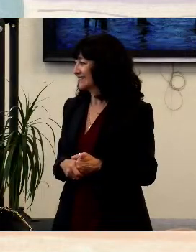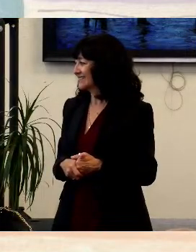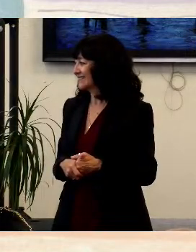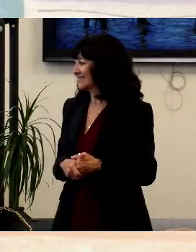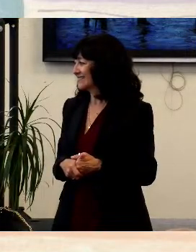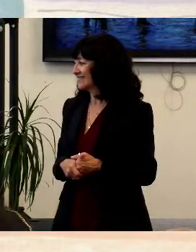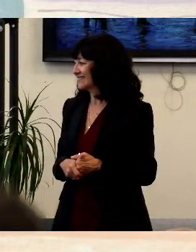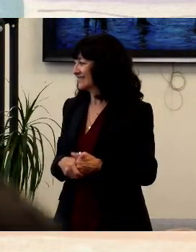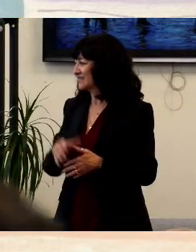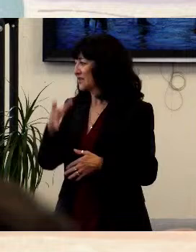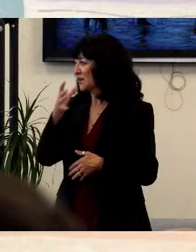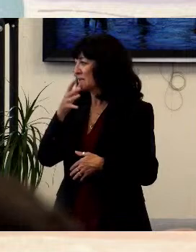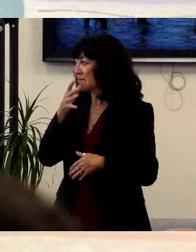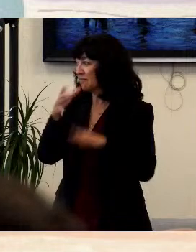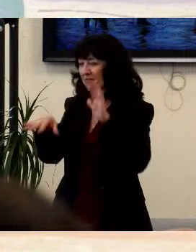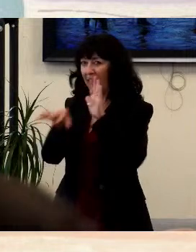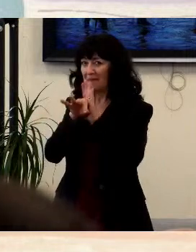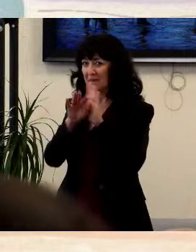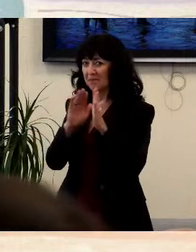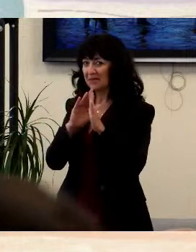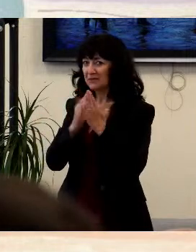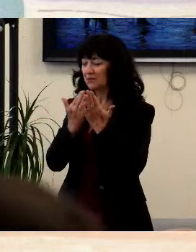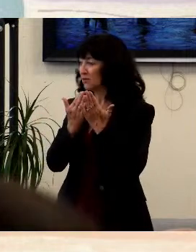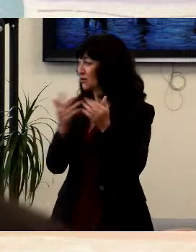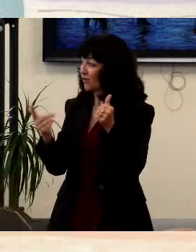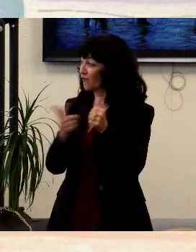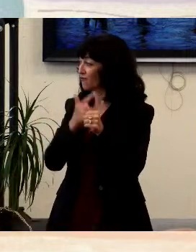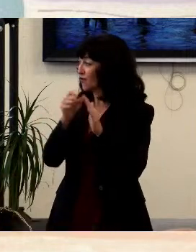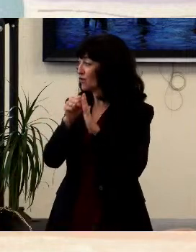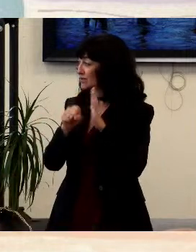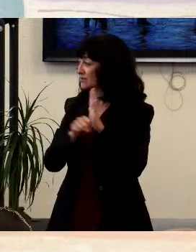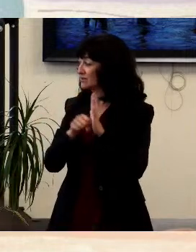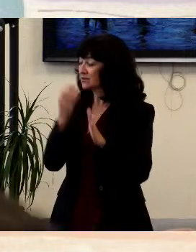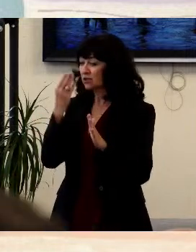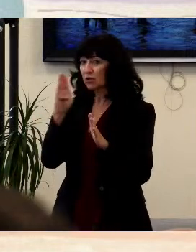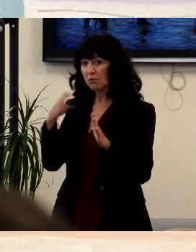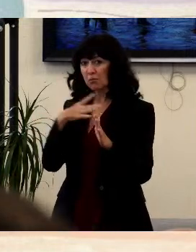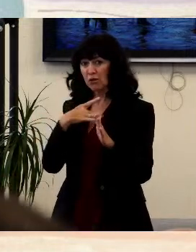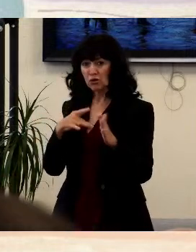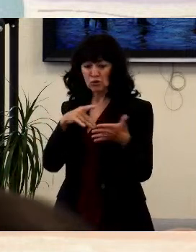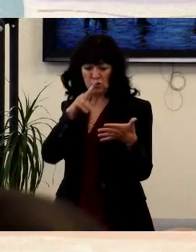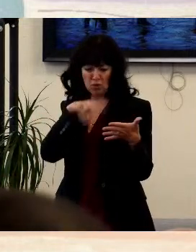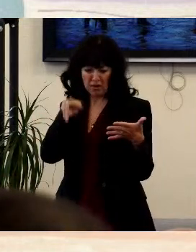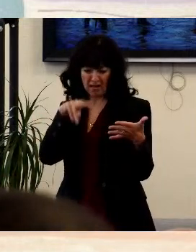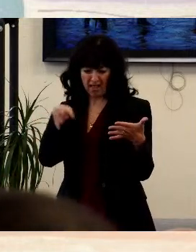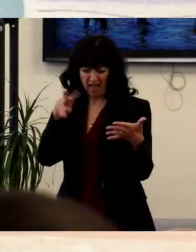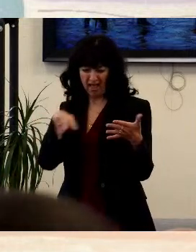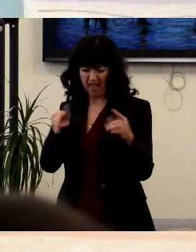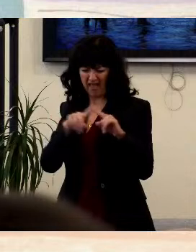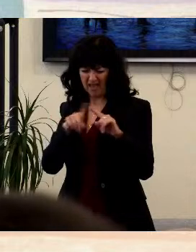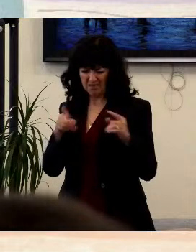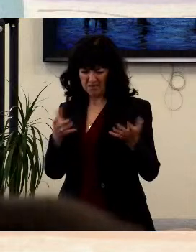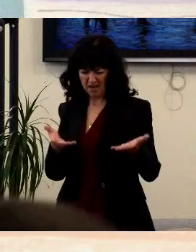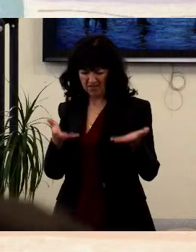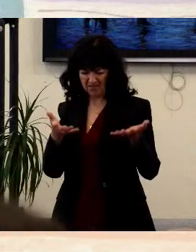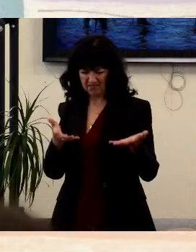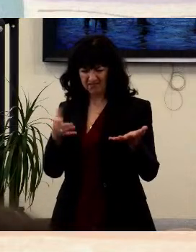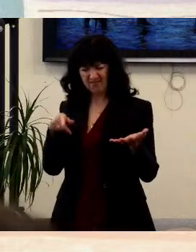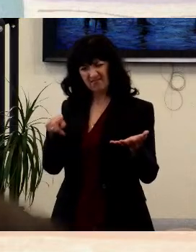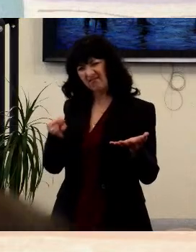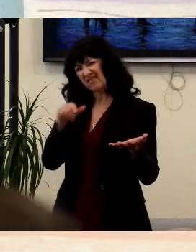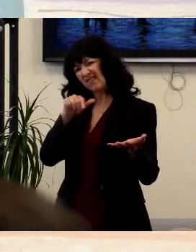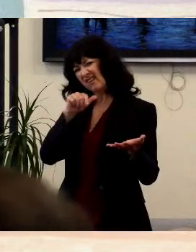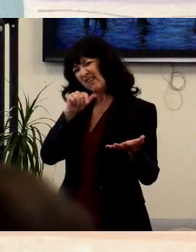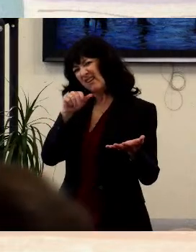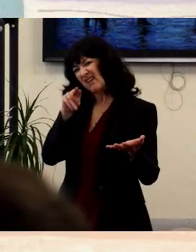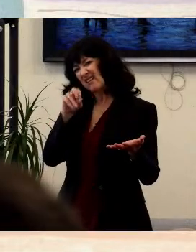Tracey. Mama picks a book titled The First Date. Blue likes how it looks, but not its great weight. Nonfiction, says Mama, full